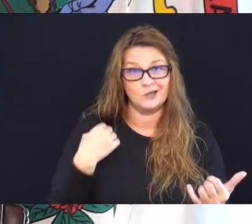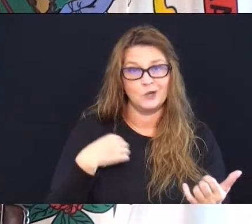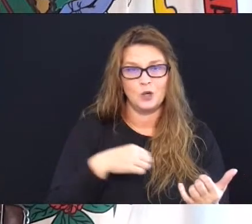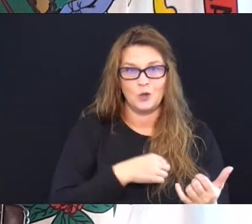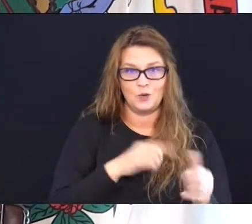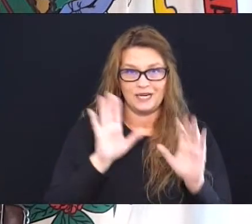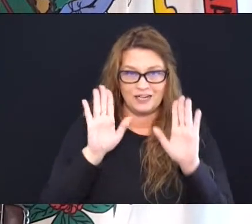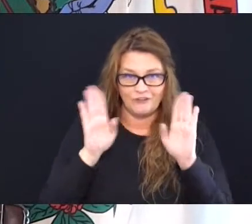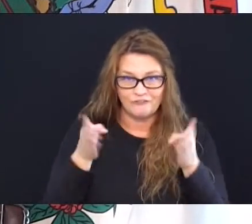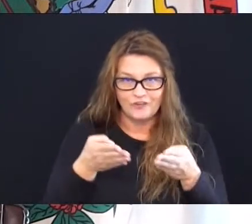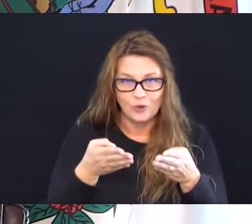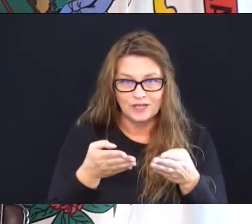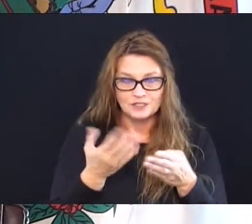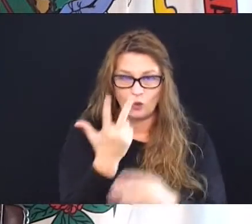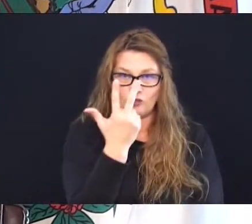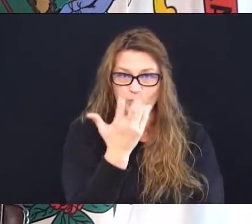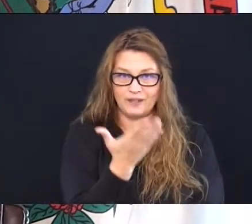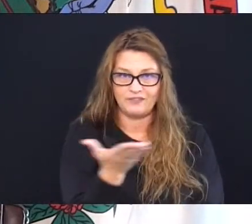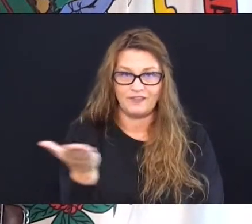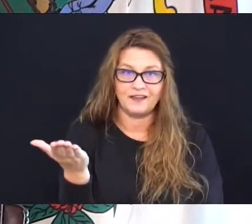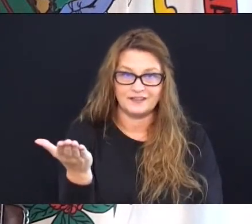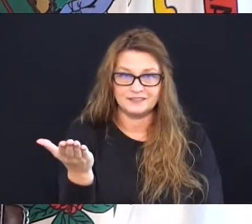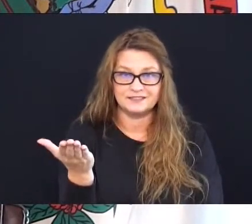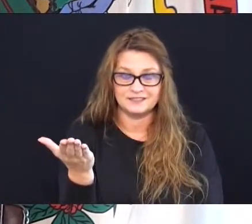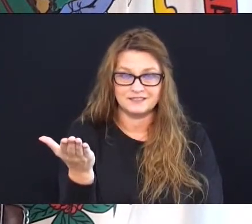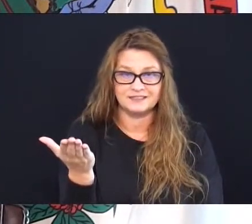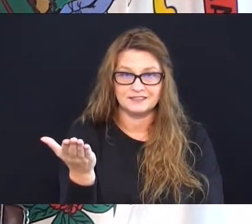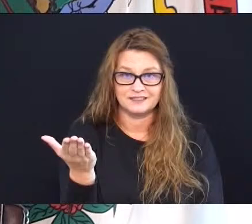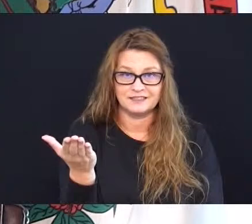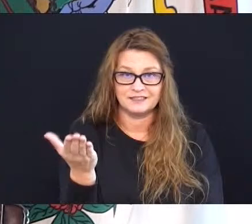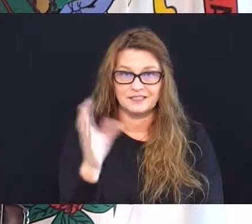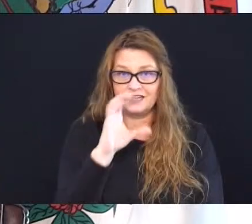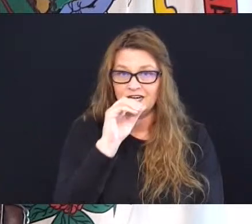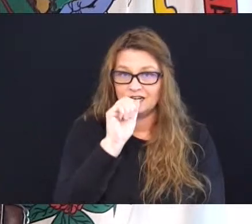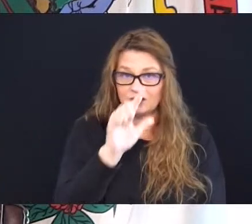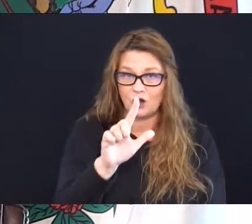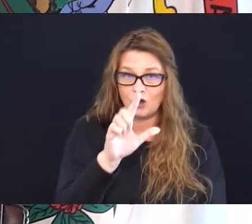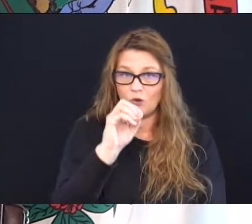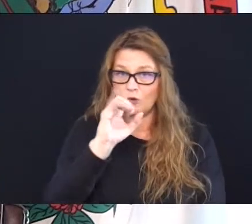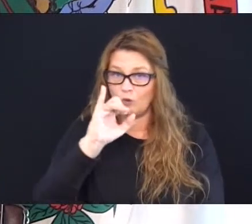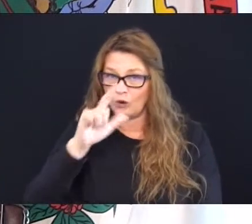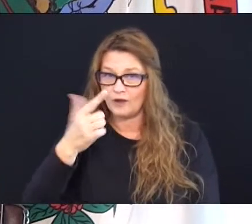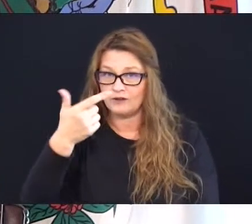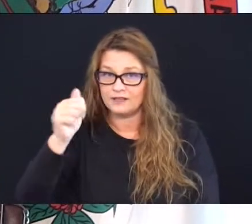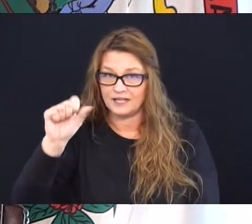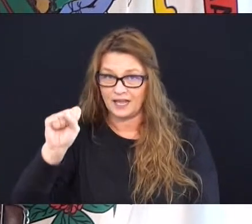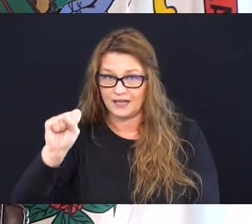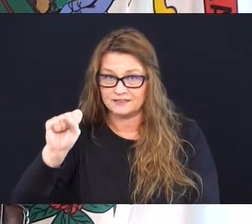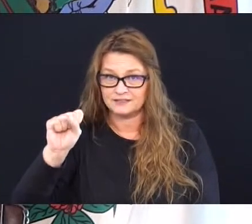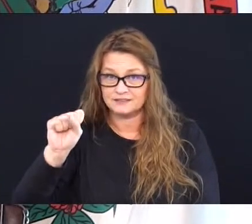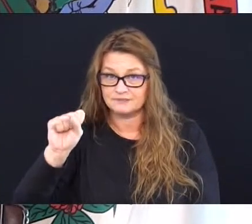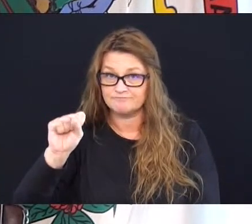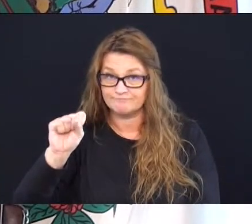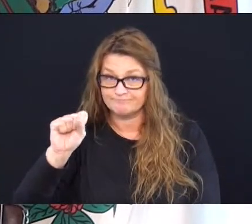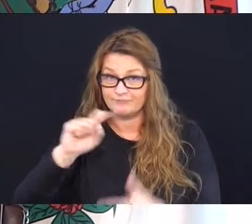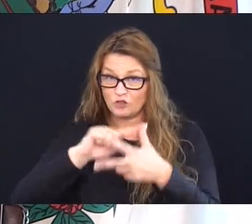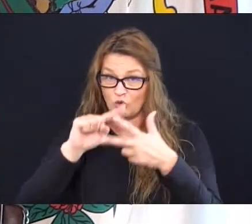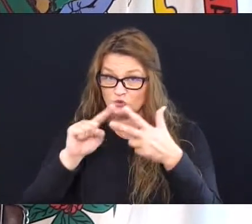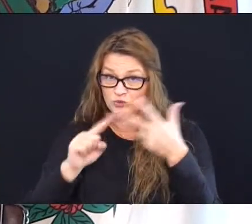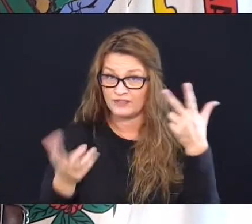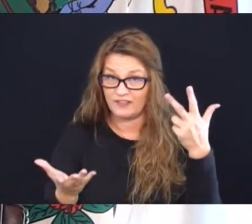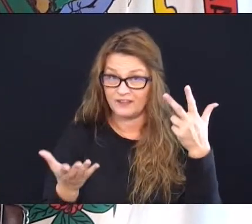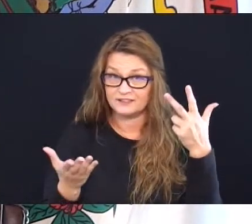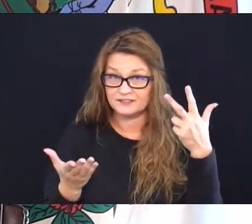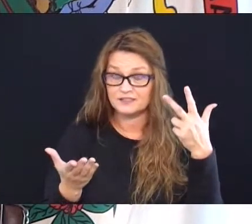dial right into three things as far as energy in my book, and that's coal and oil and gas. Because at the end of the day,